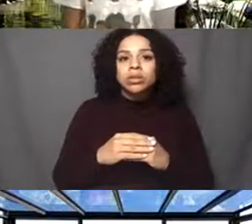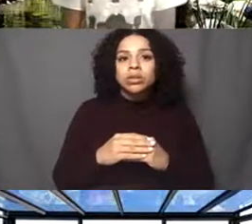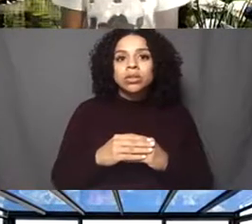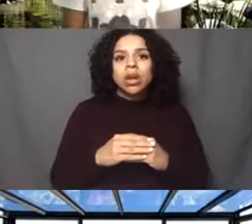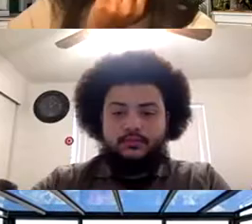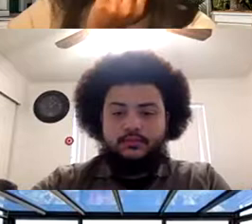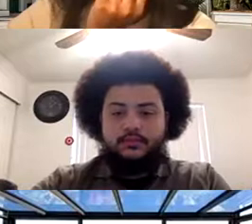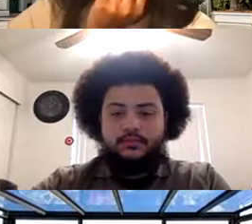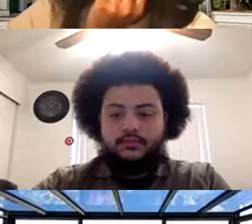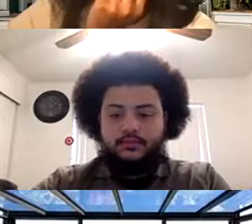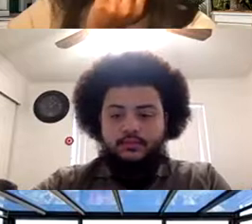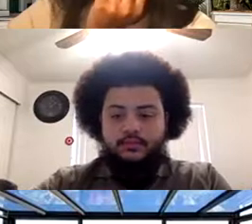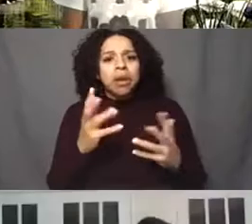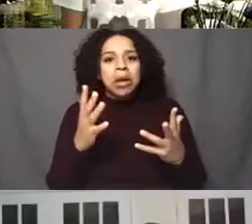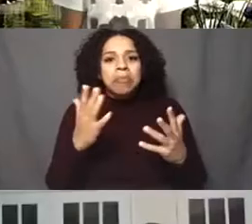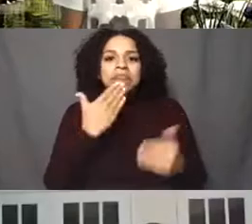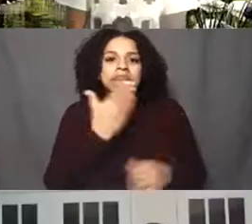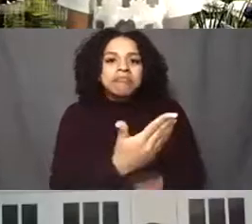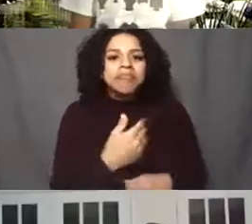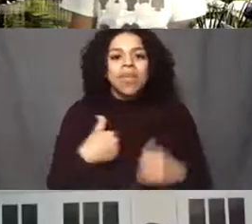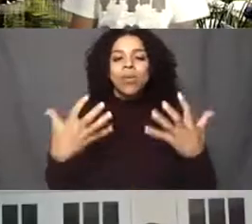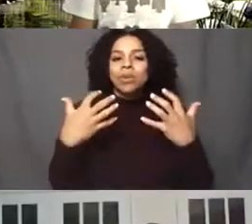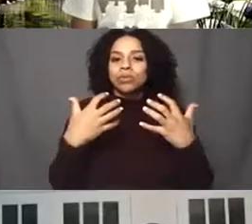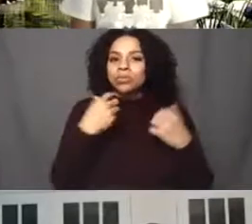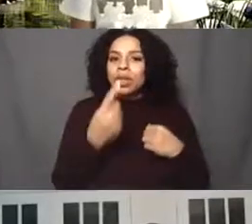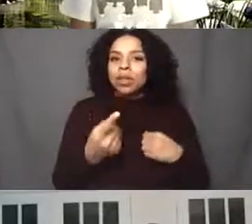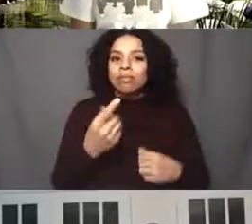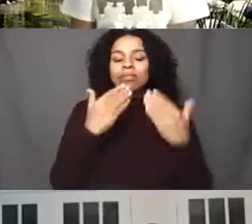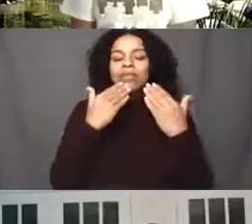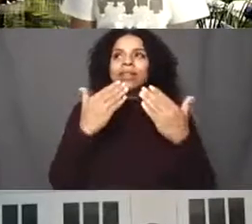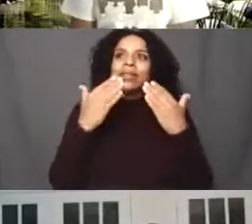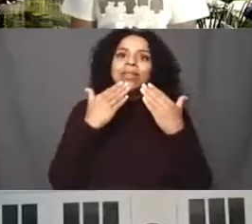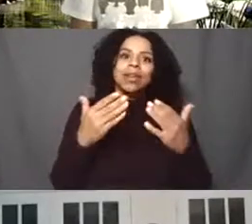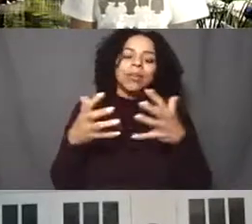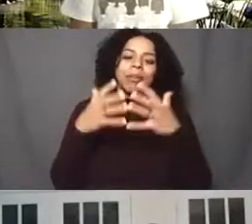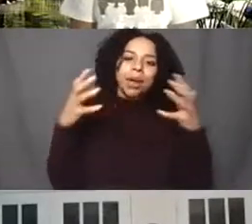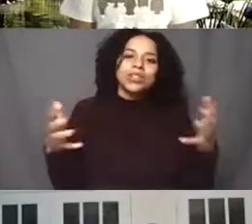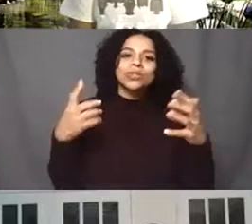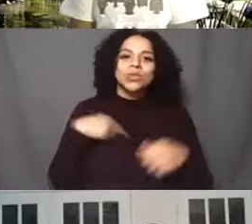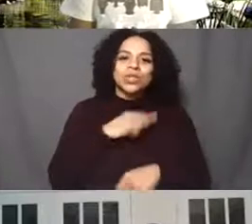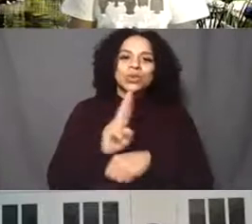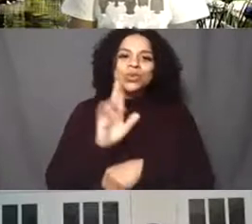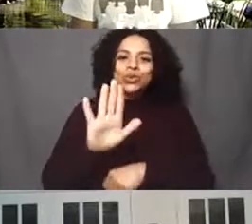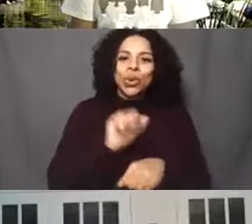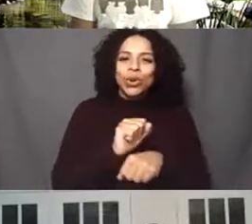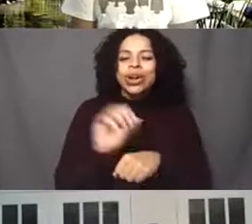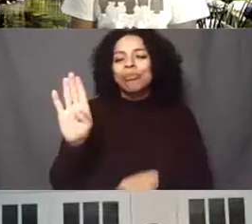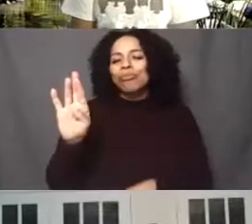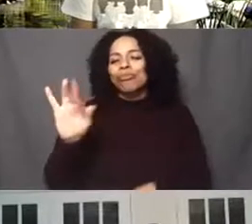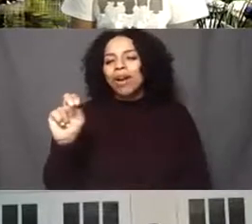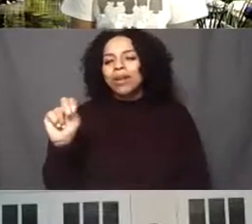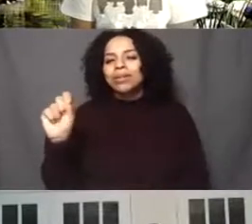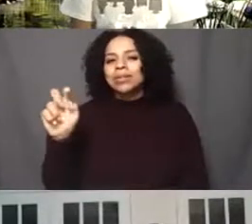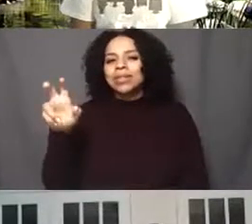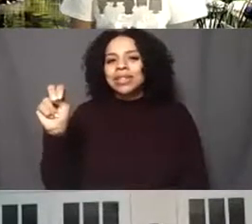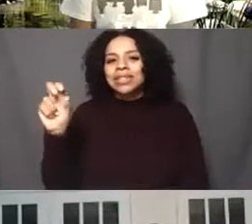sure. Thank you. I just wanted to say thank you very, very much. We used your work and Brian Stevenson's in our first year writing program in